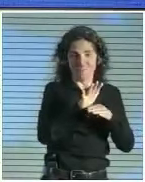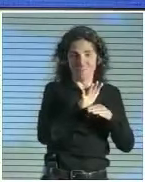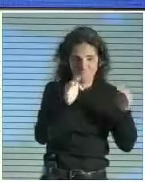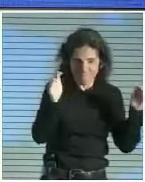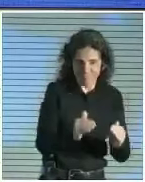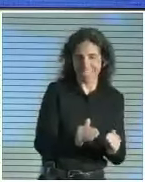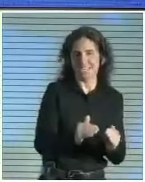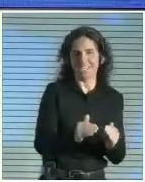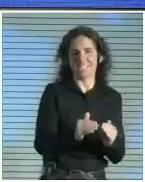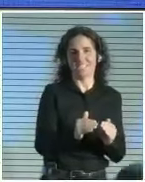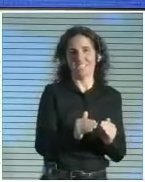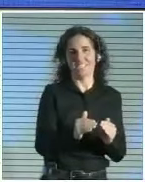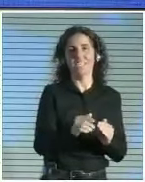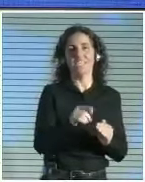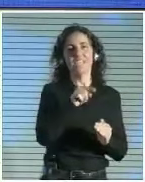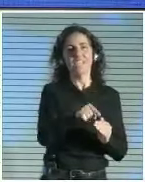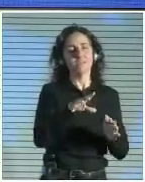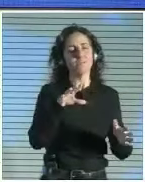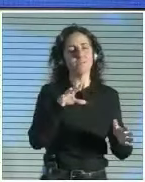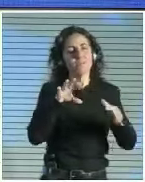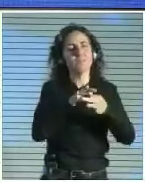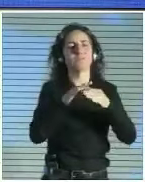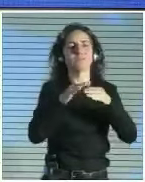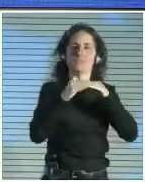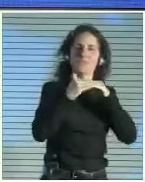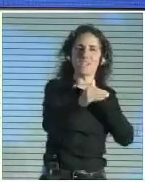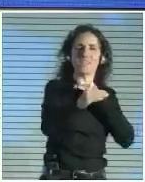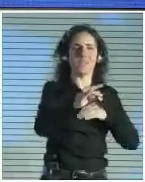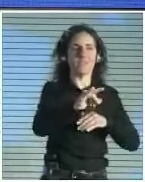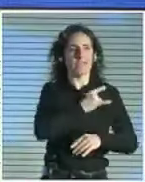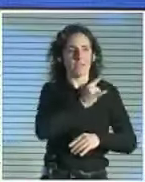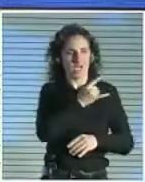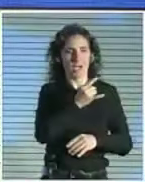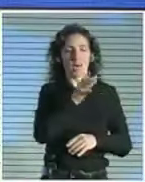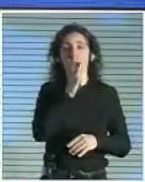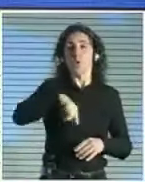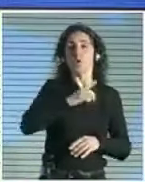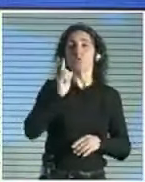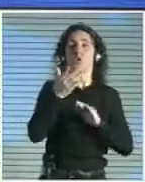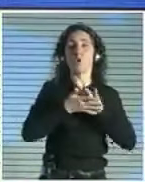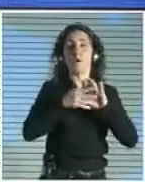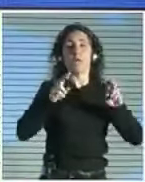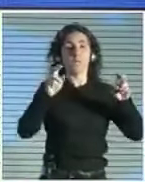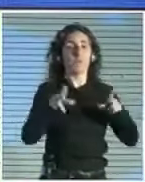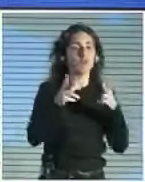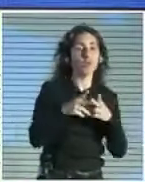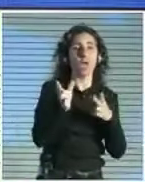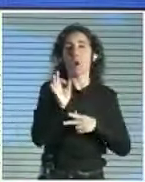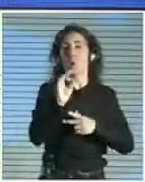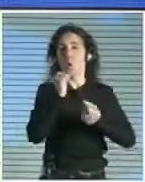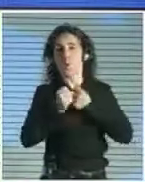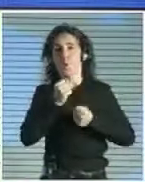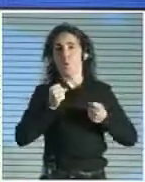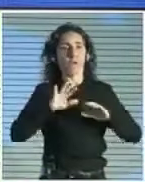economic sustainability is already there. Because if you see in a destination like Schladming, we have about